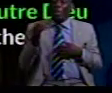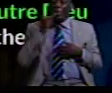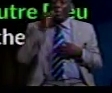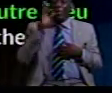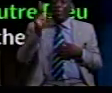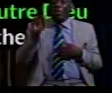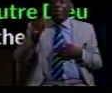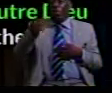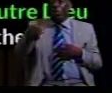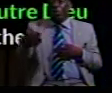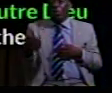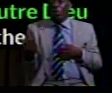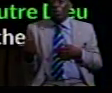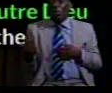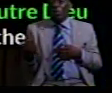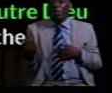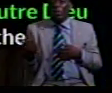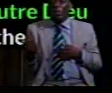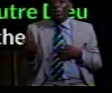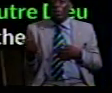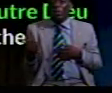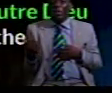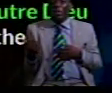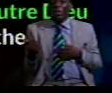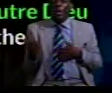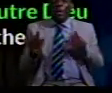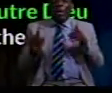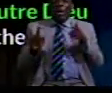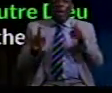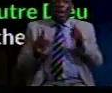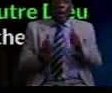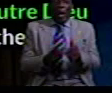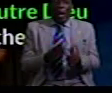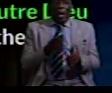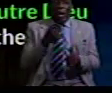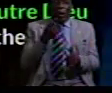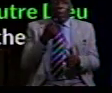notre Dieu, Alpha.